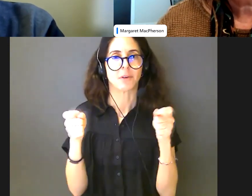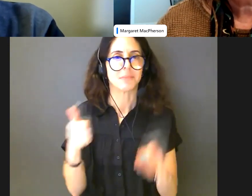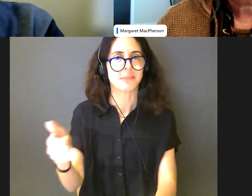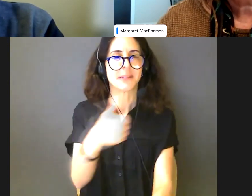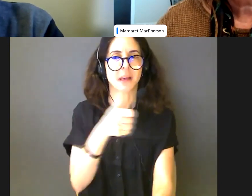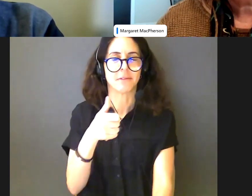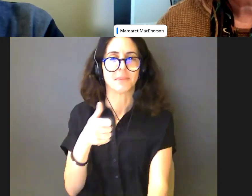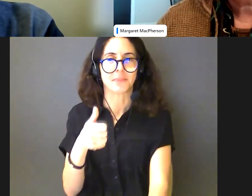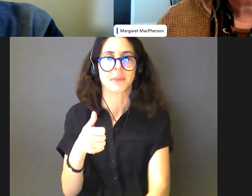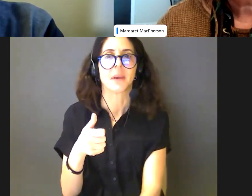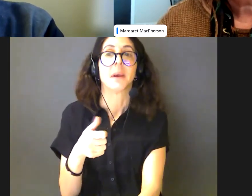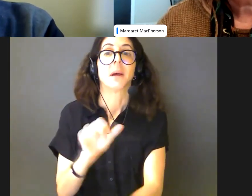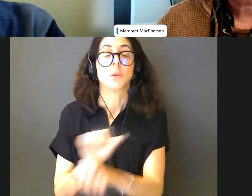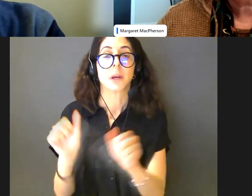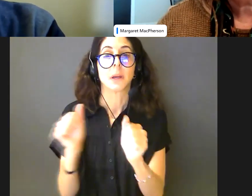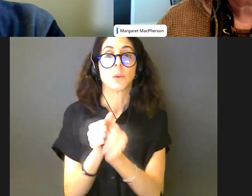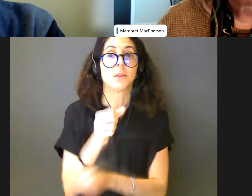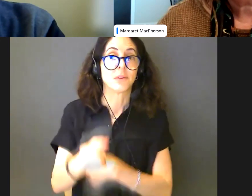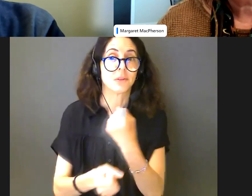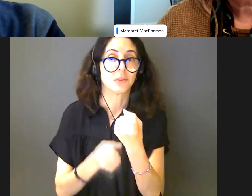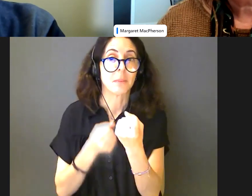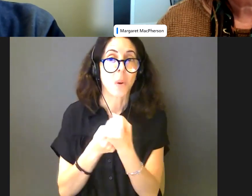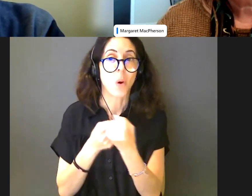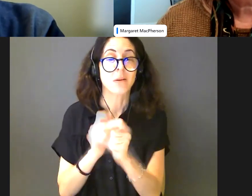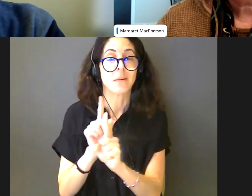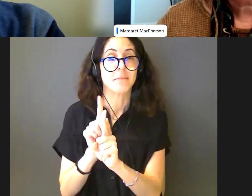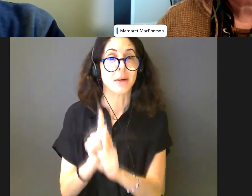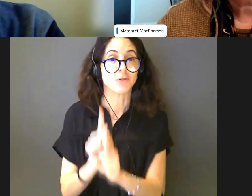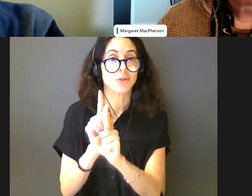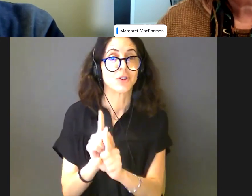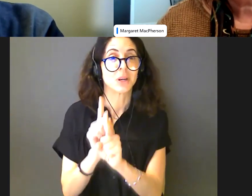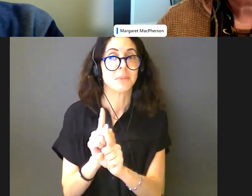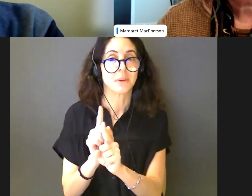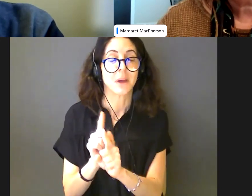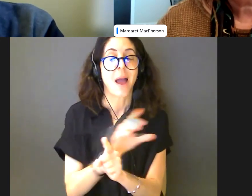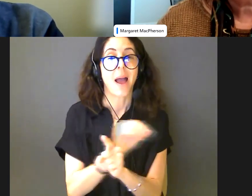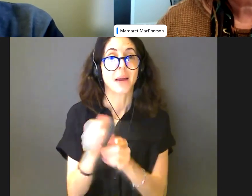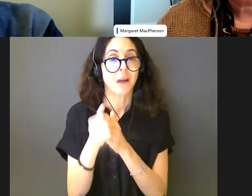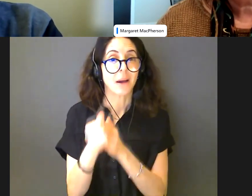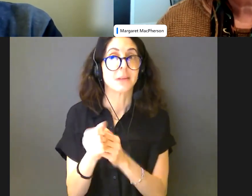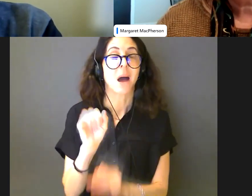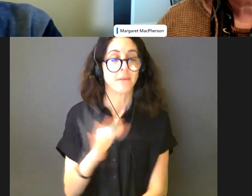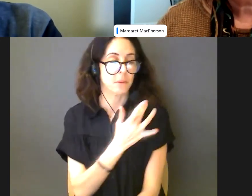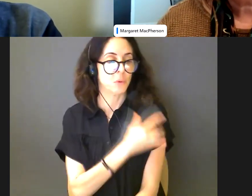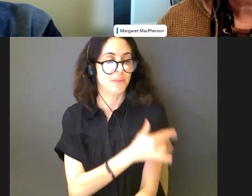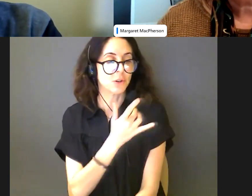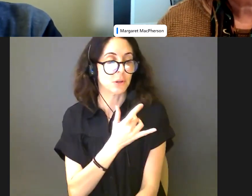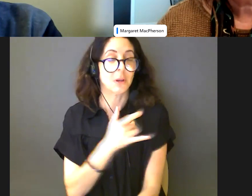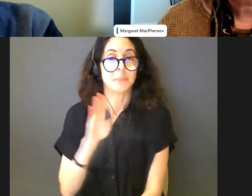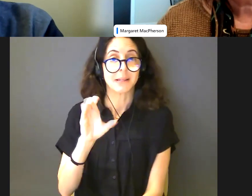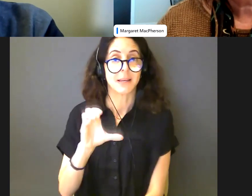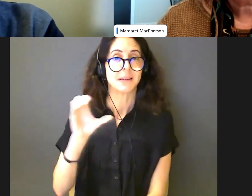with the support and mentorship, the support and mentorship and guidance from the provincial BC